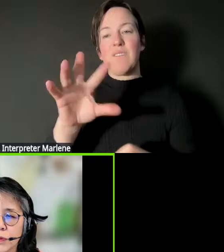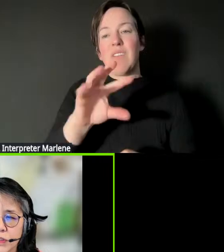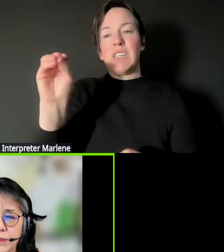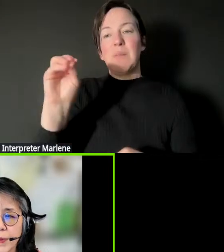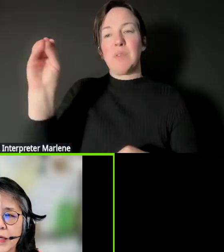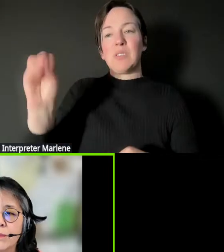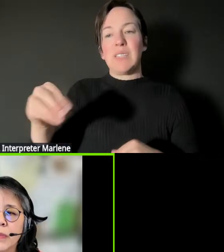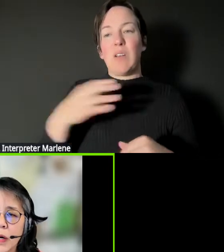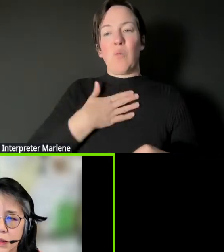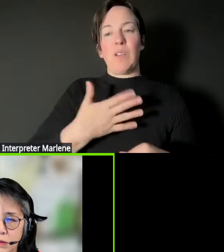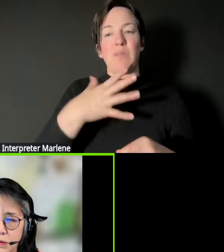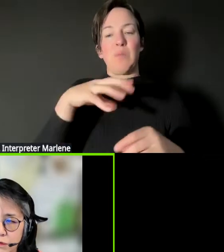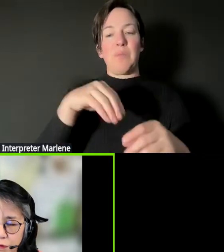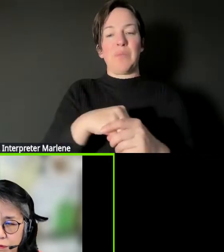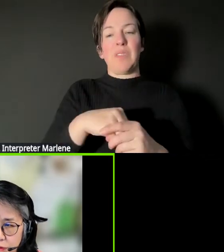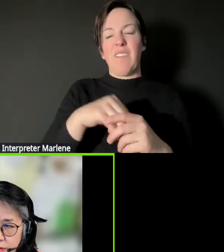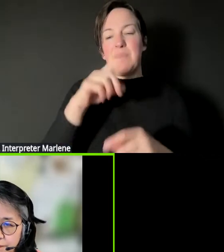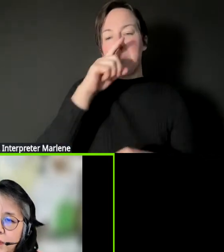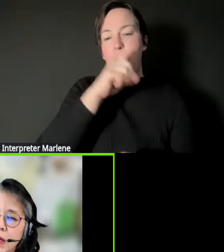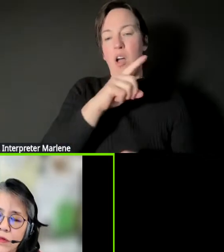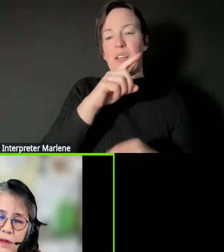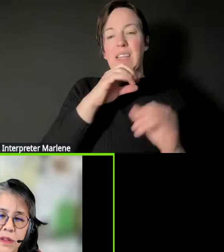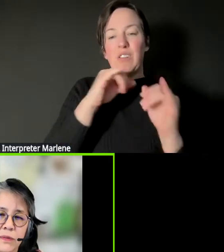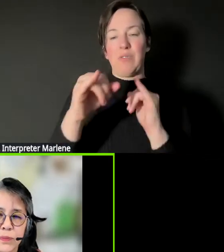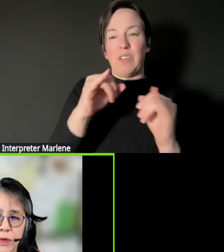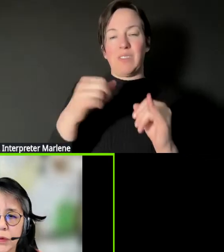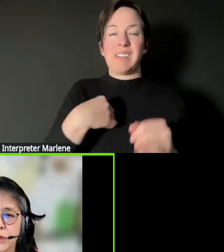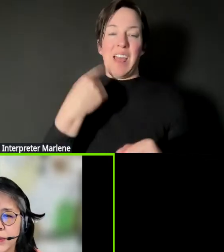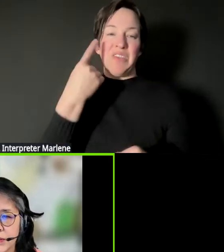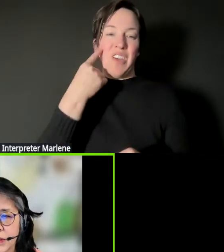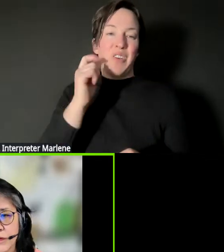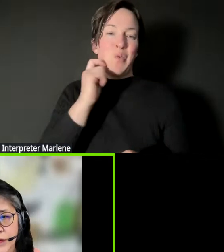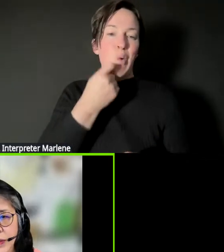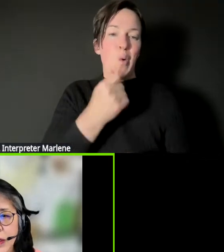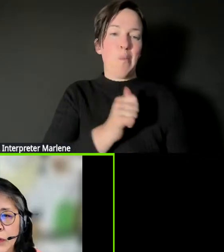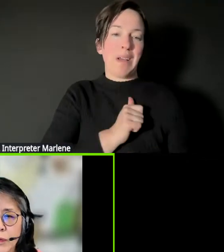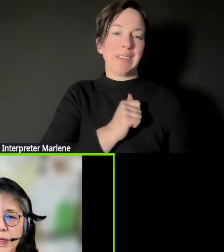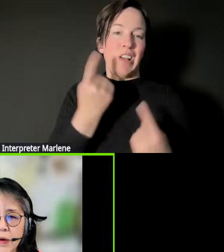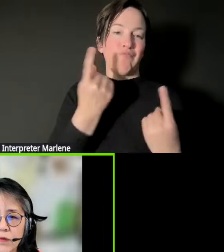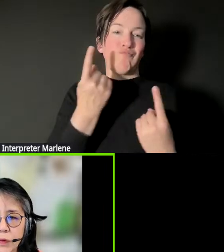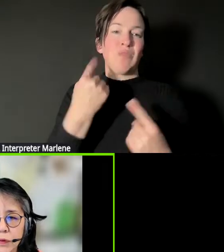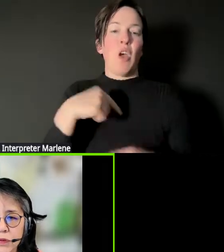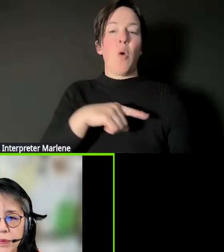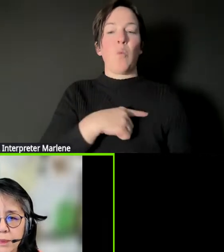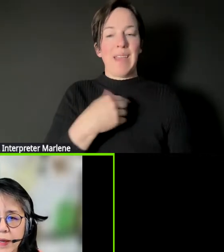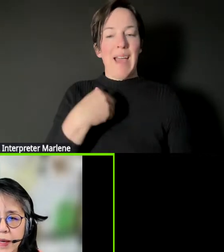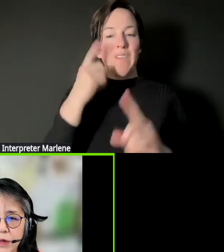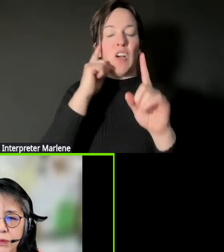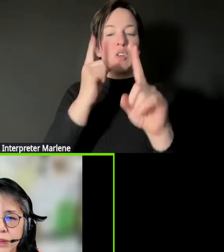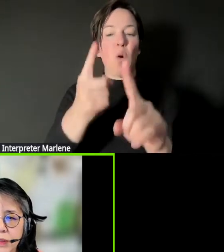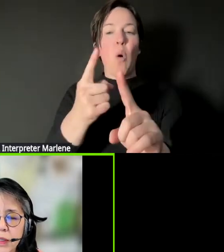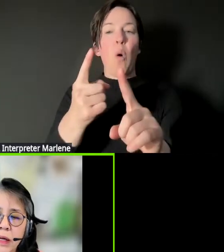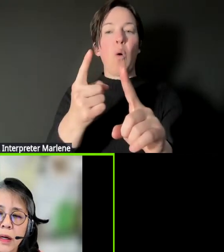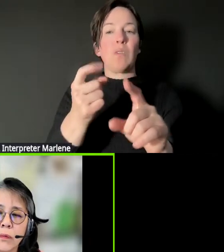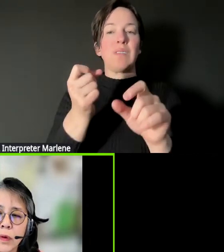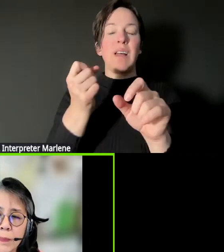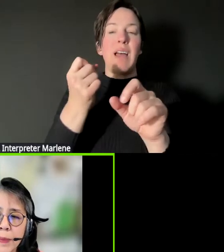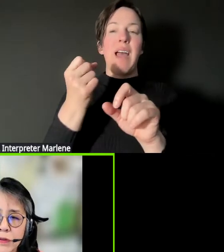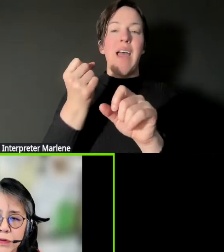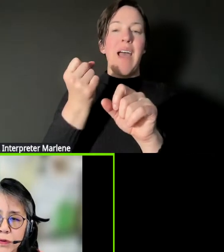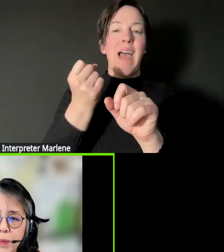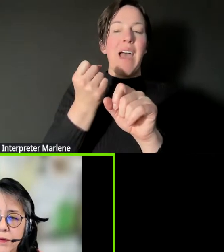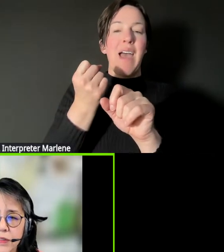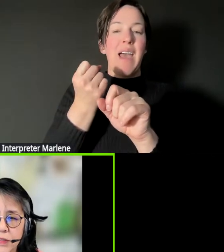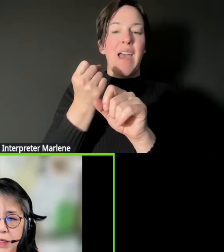to participate in mock interviews. I thought that was pretty cool myself. We have a goal to meet biannually, one